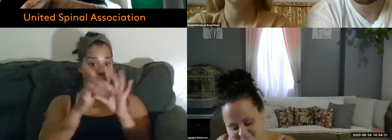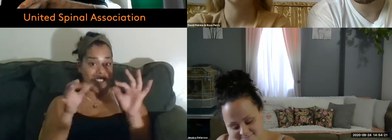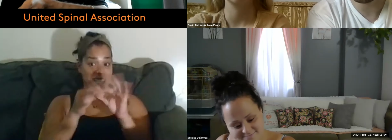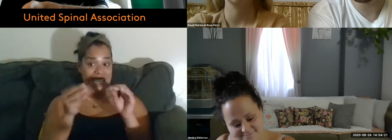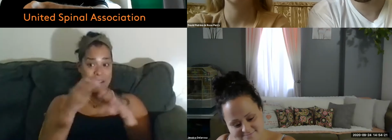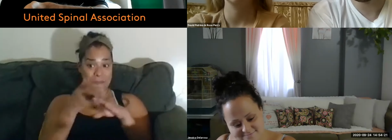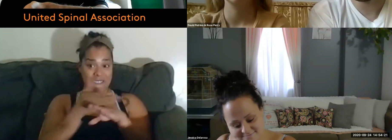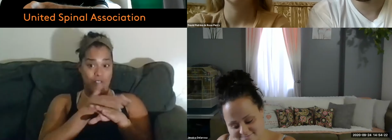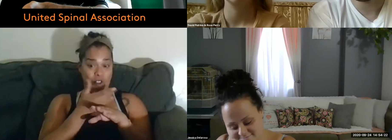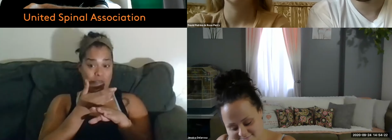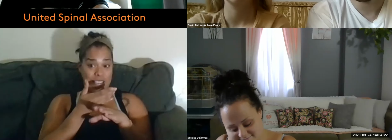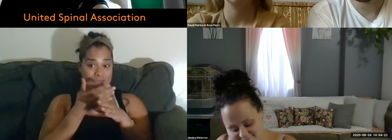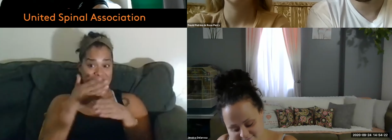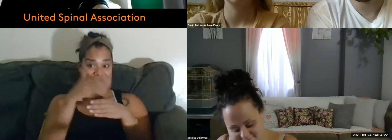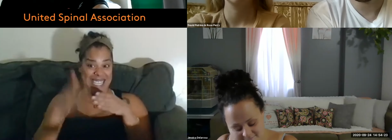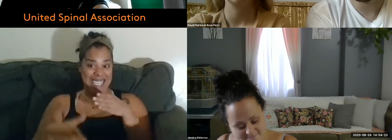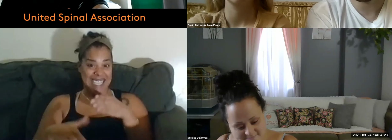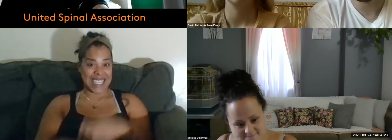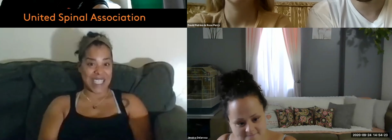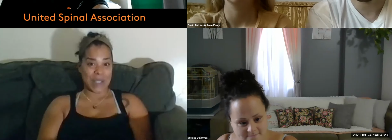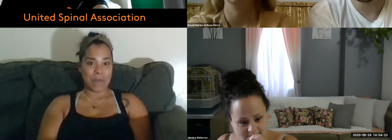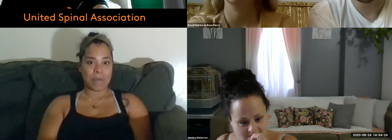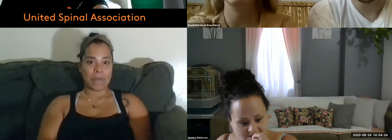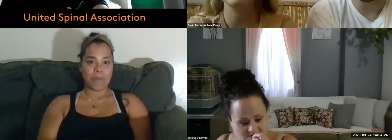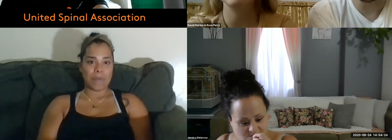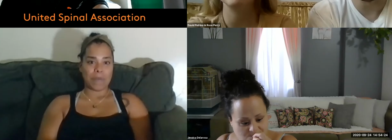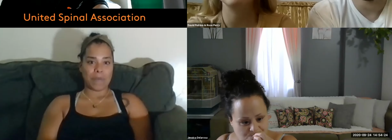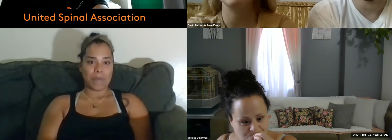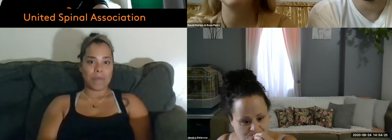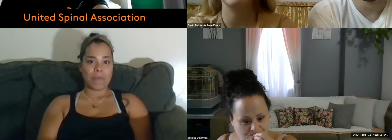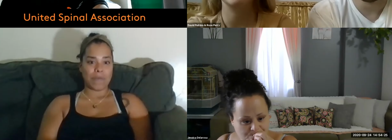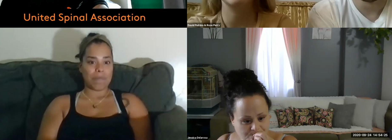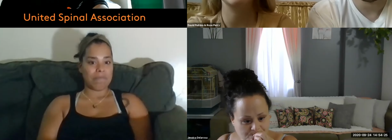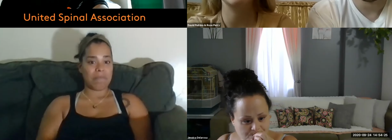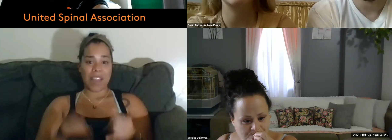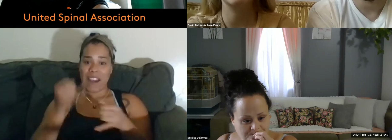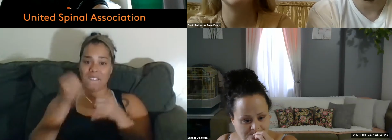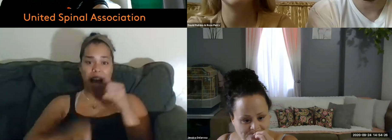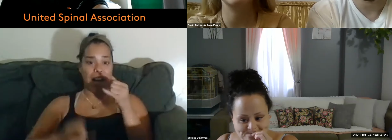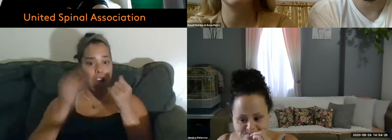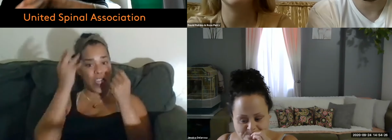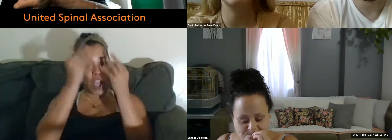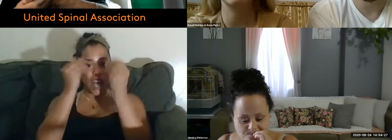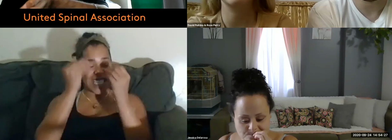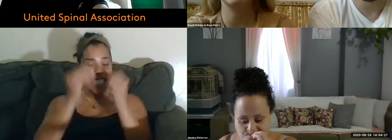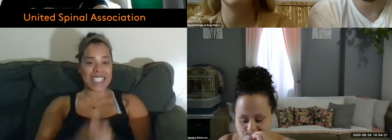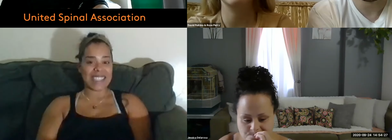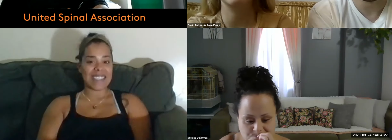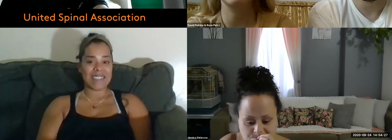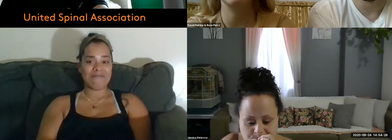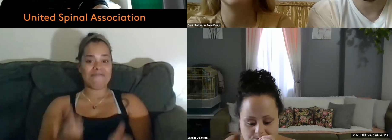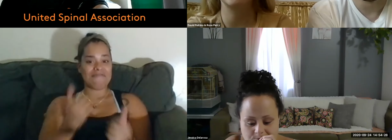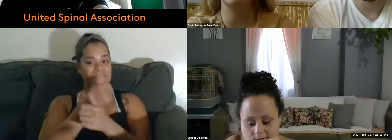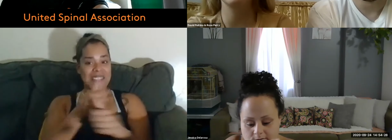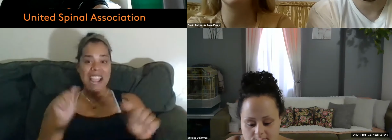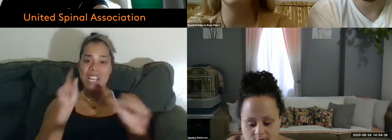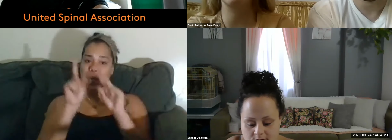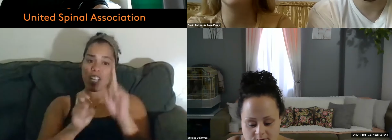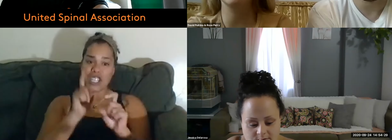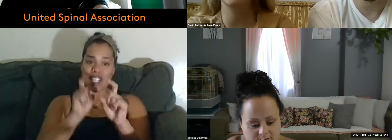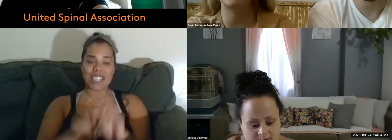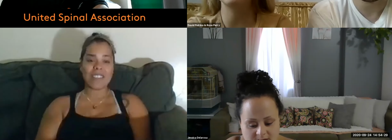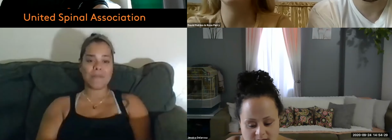up about the hour, and final thoughts, and if anyone has any questions. Yeah, well,